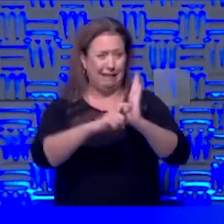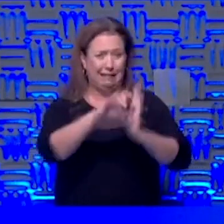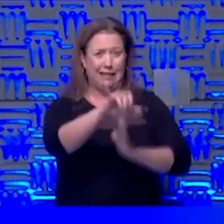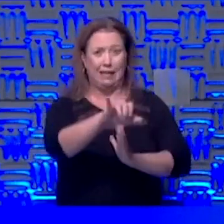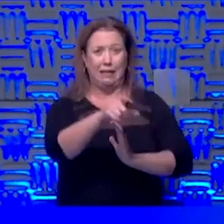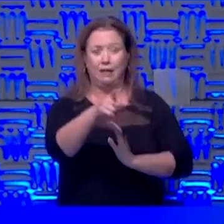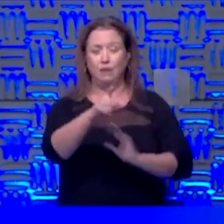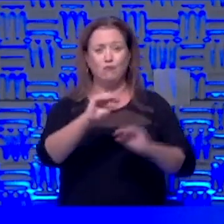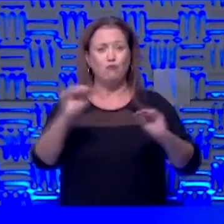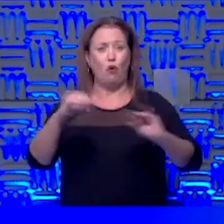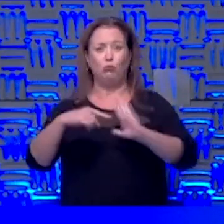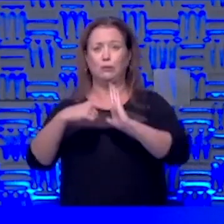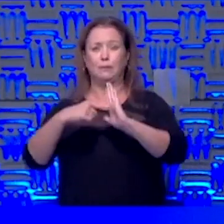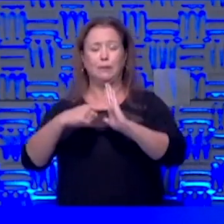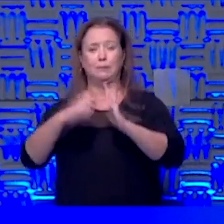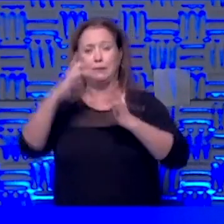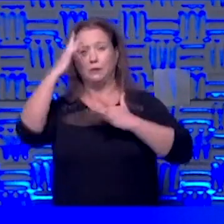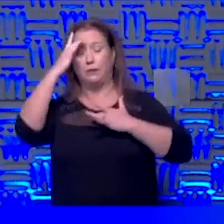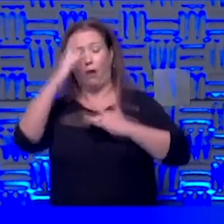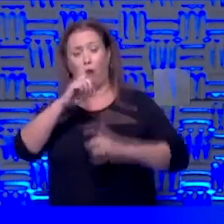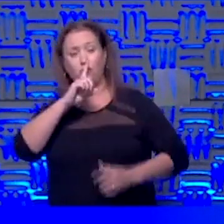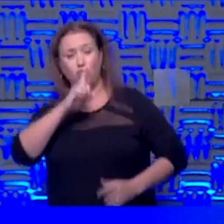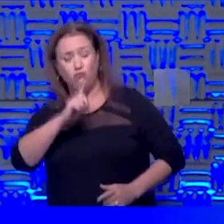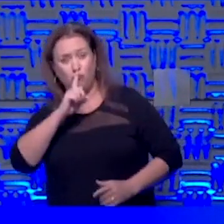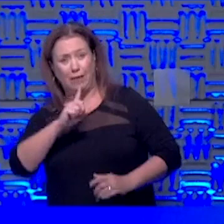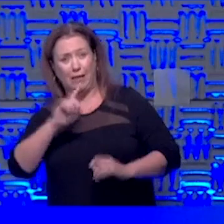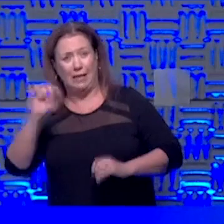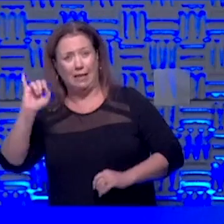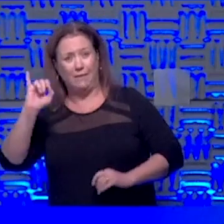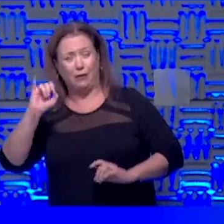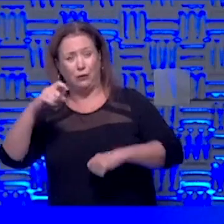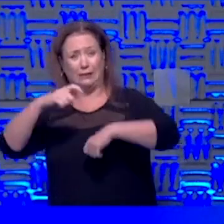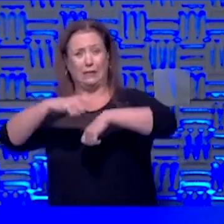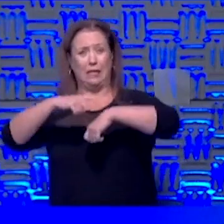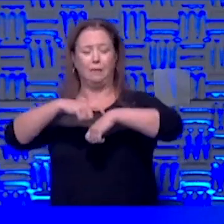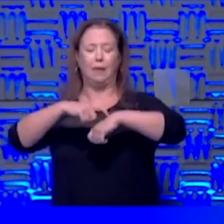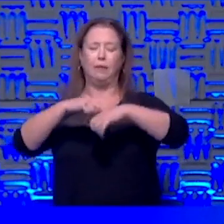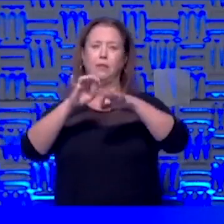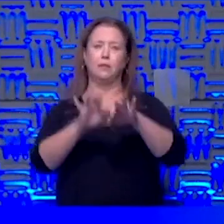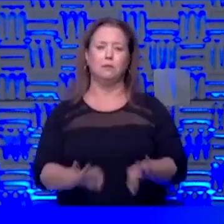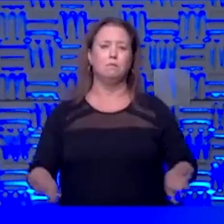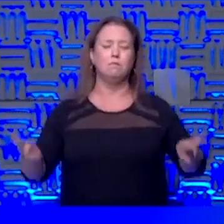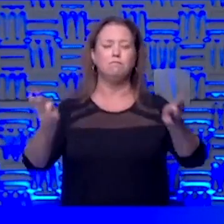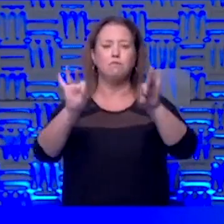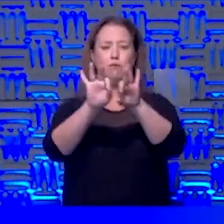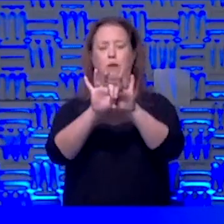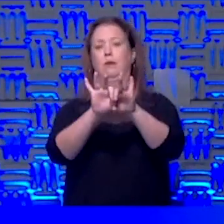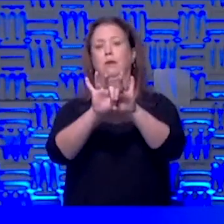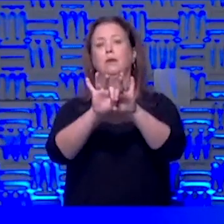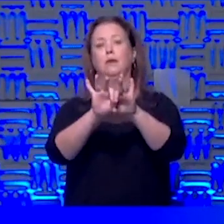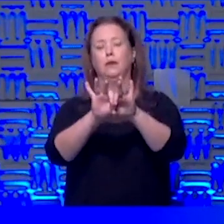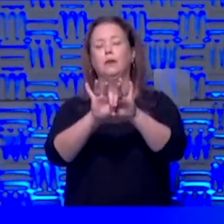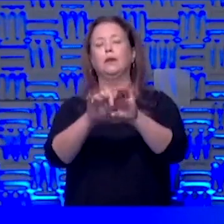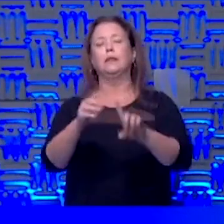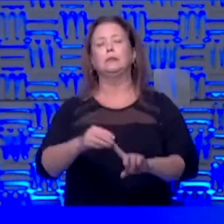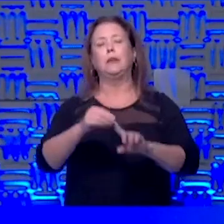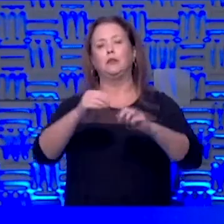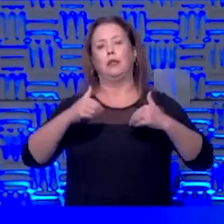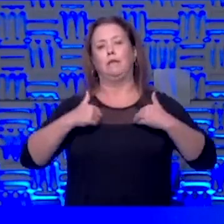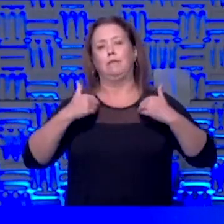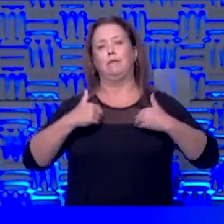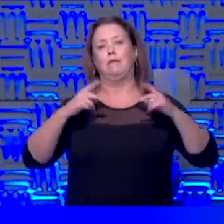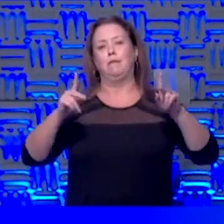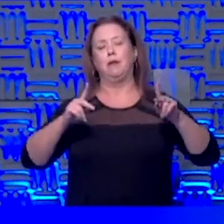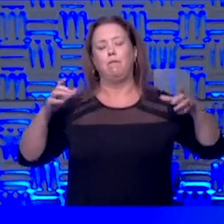and you aren't having symptoms, then are you truly at an infectious point too? And that's very important, especially when you have all these young people moving in